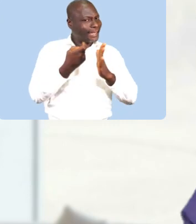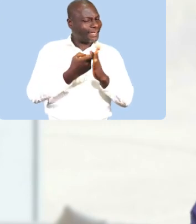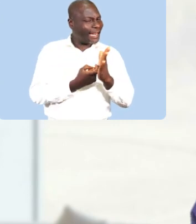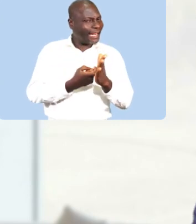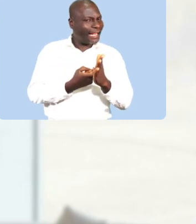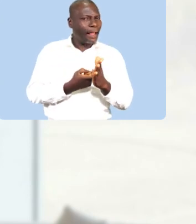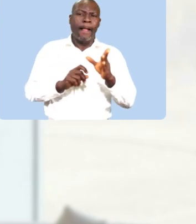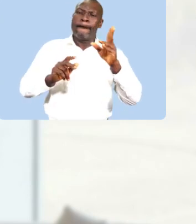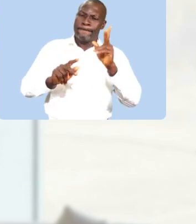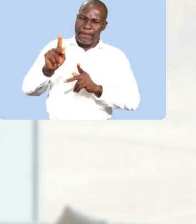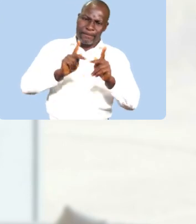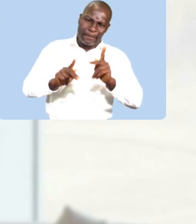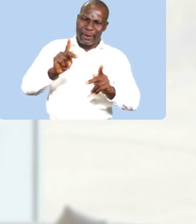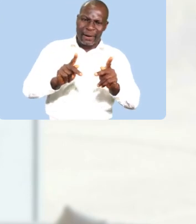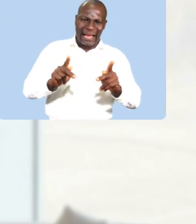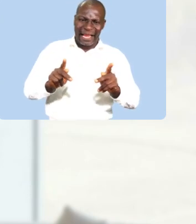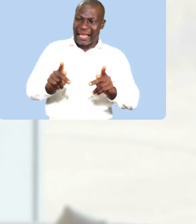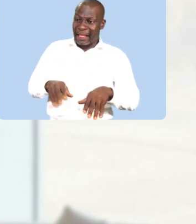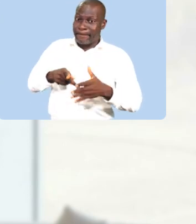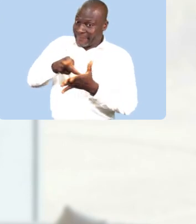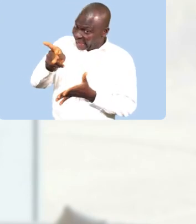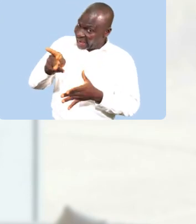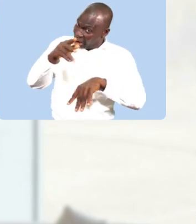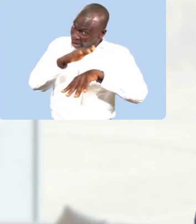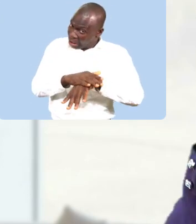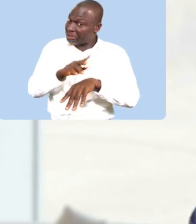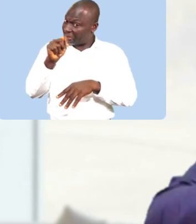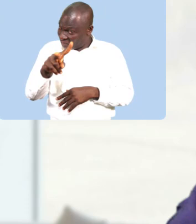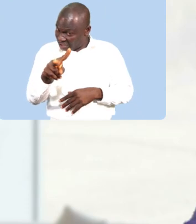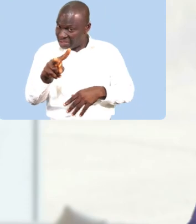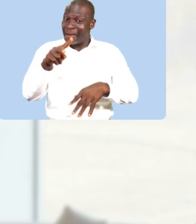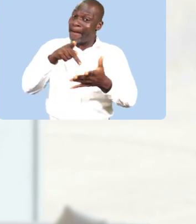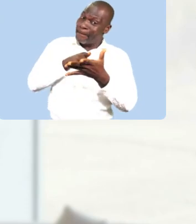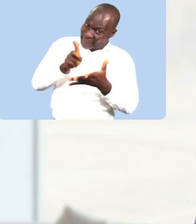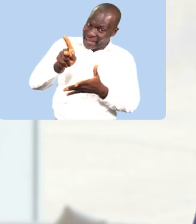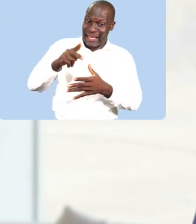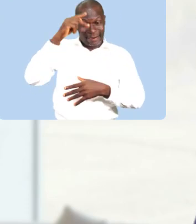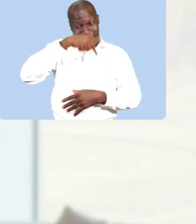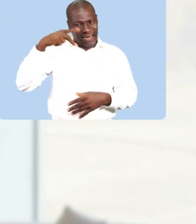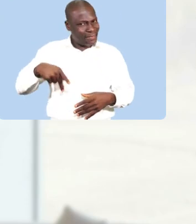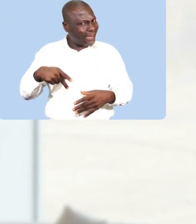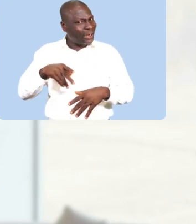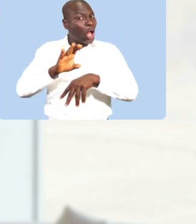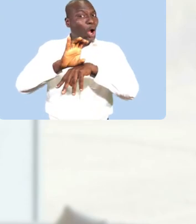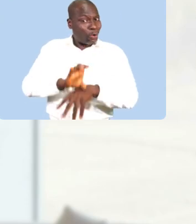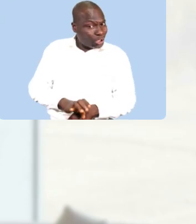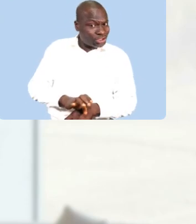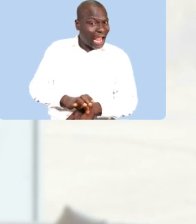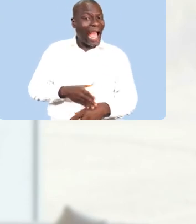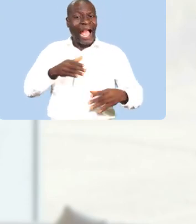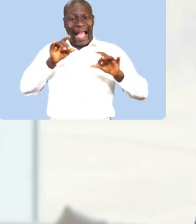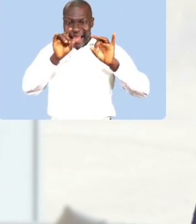and crofo allowances. I was asking we who. Adia etia in ya mamre. But I would tell